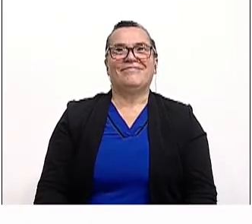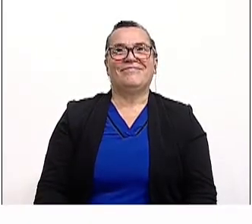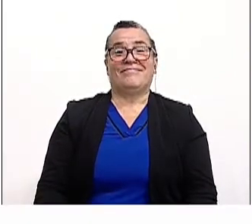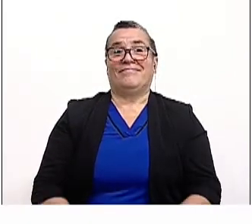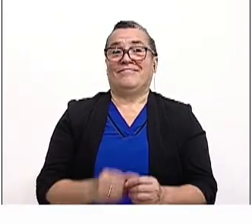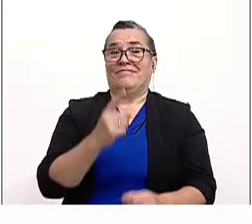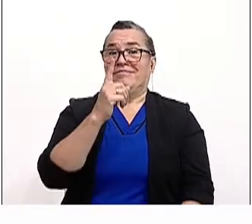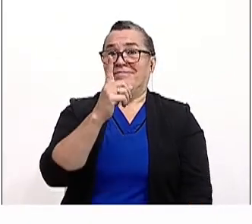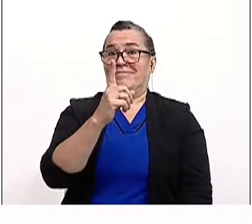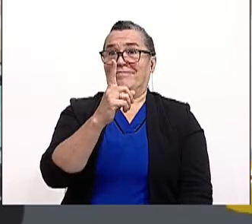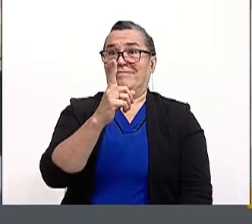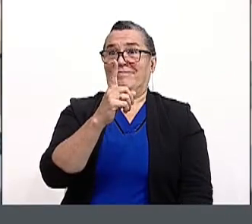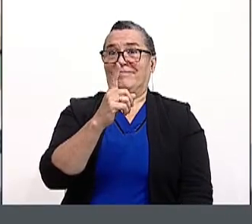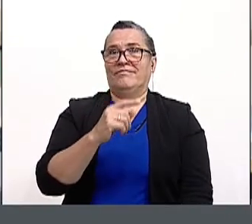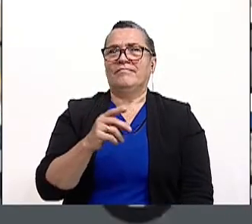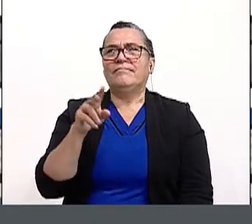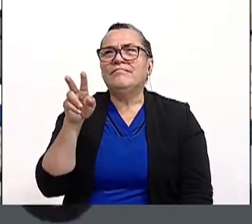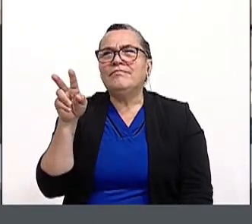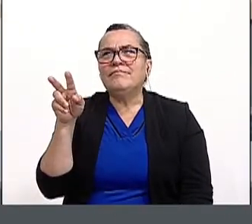1.